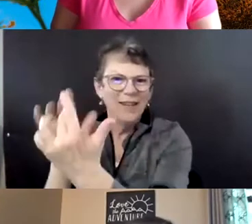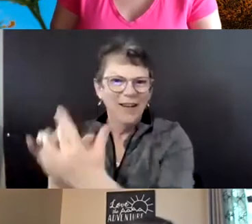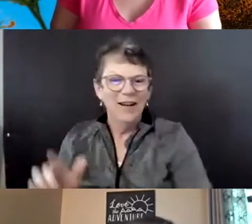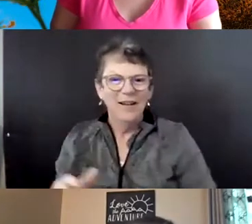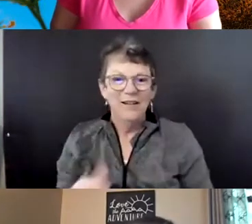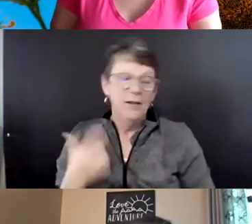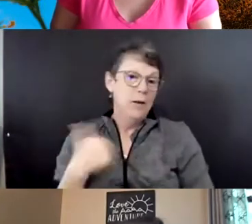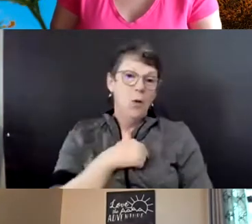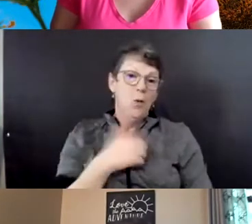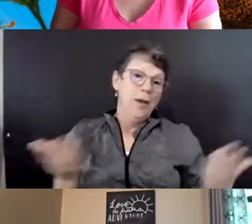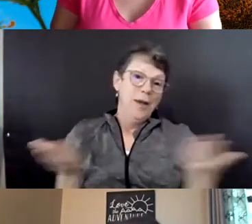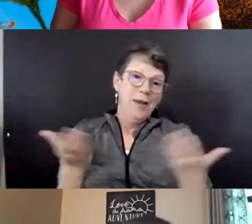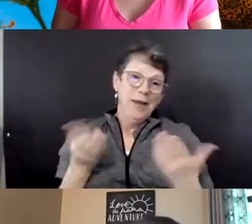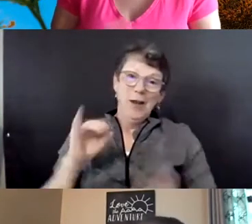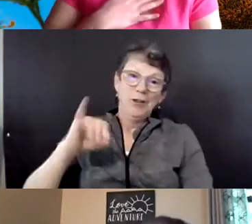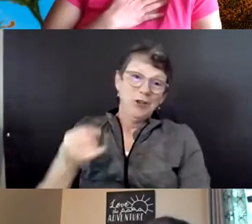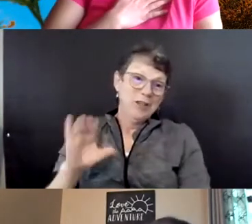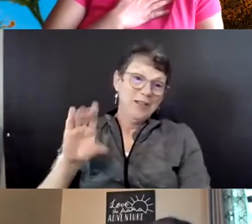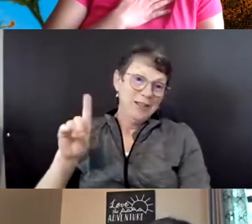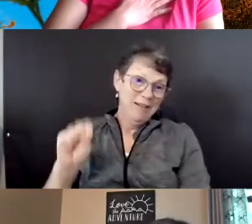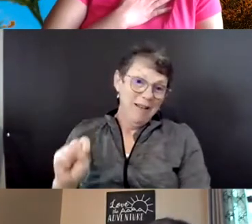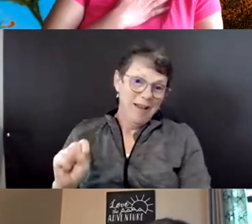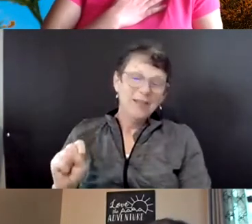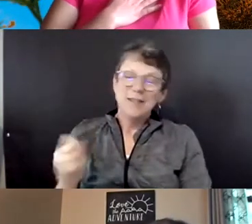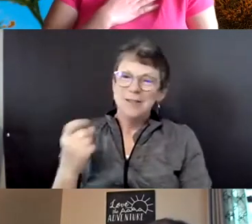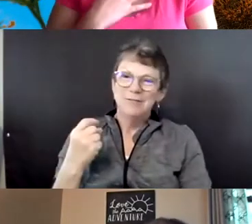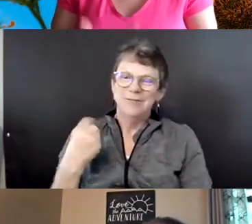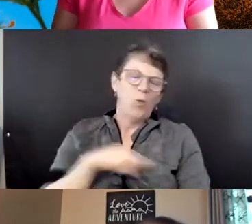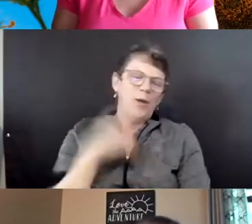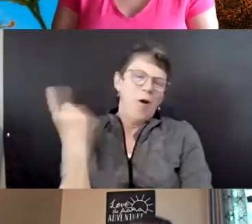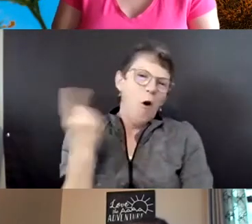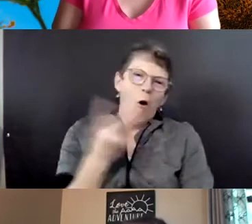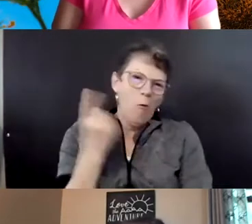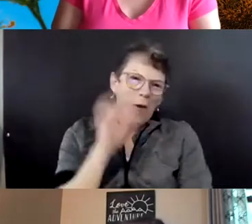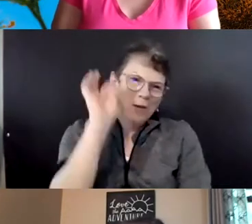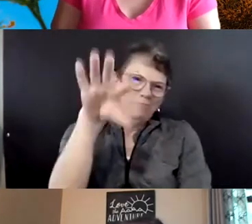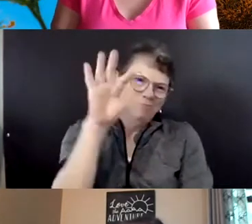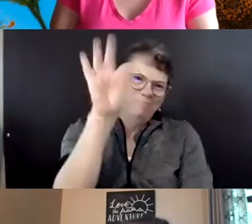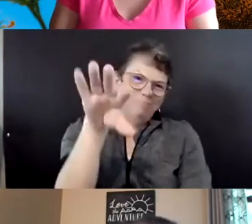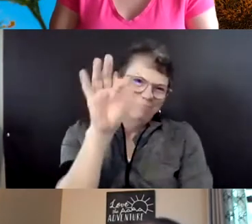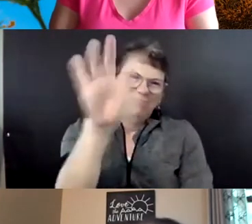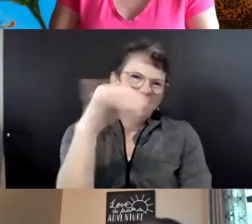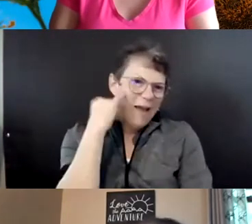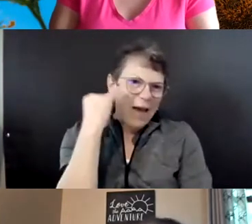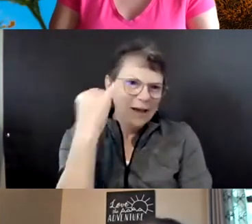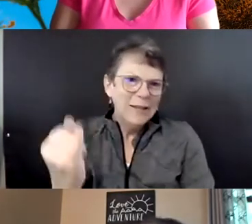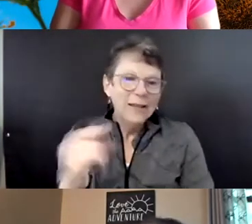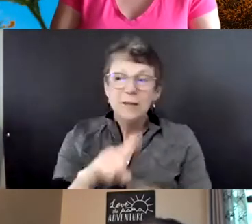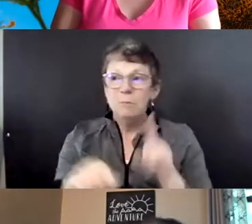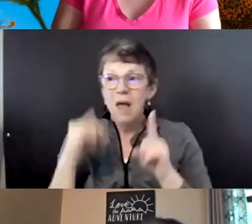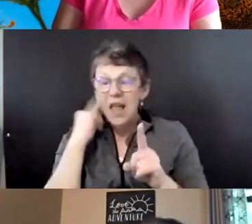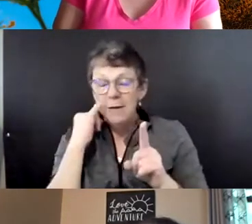our ideas and our perspective, but we're not the only ones. So anybody else who watches this, who wants to reach out,